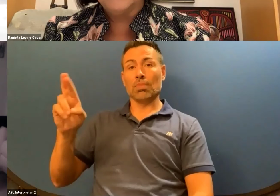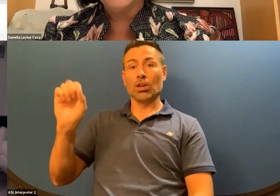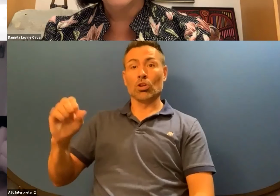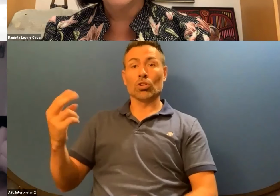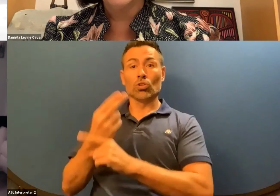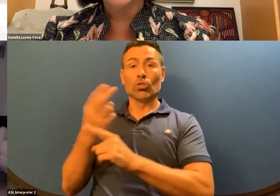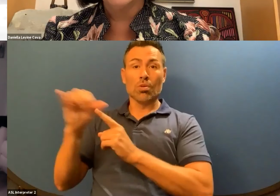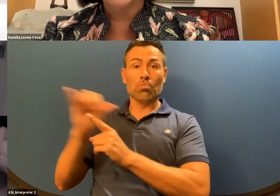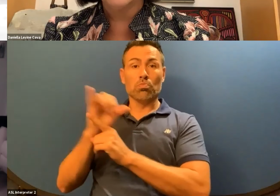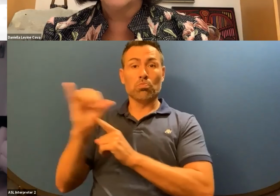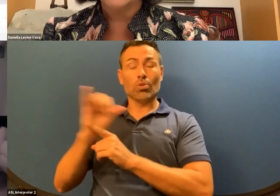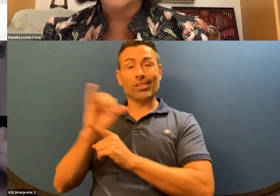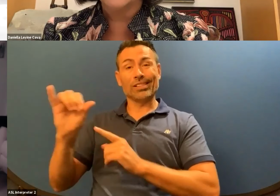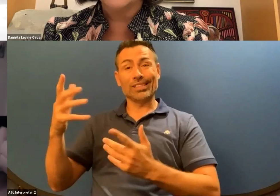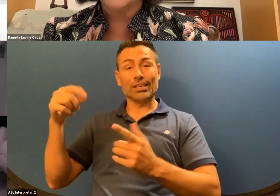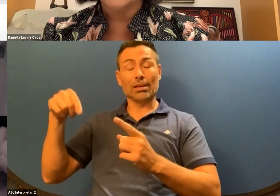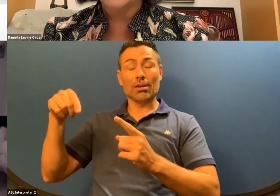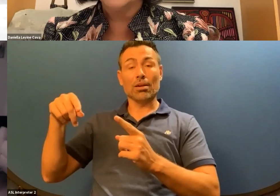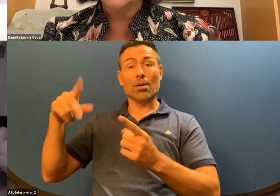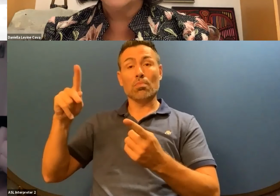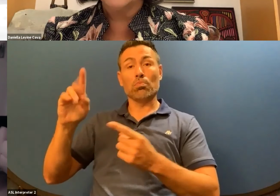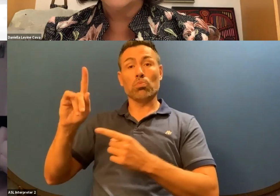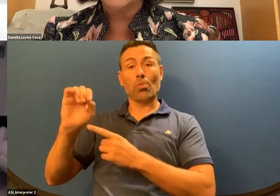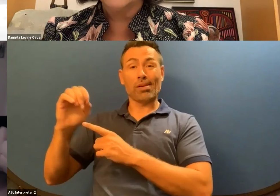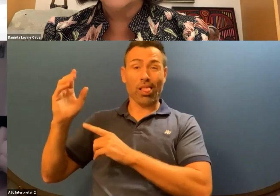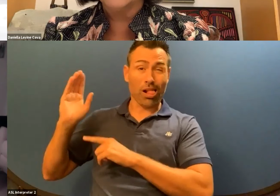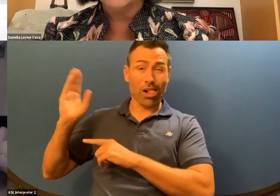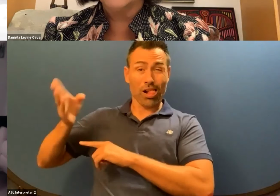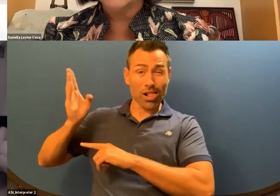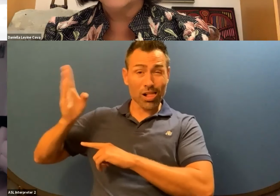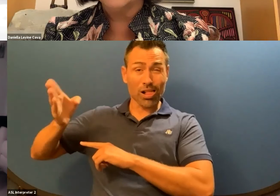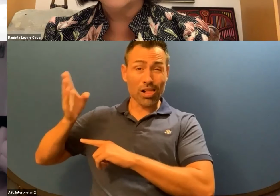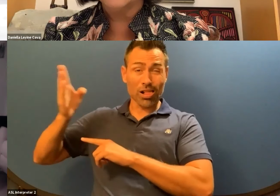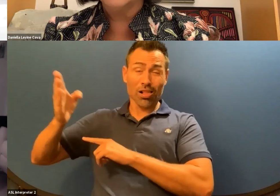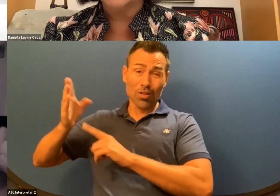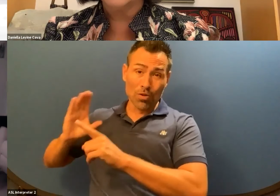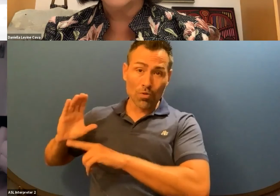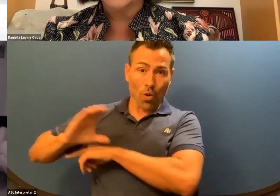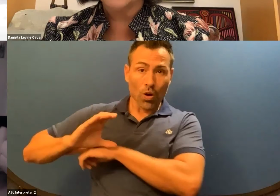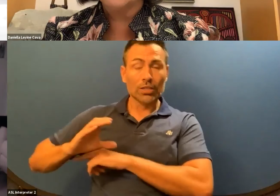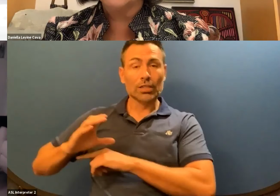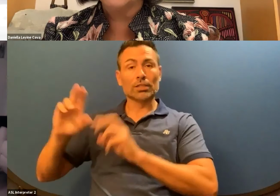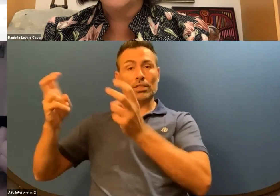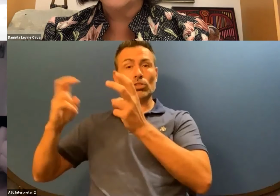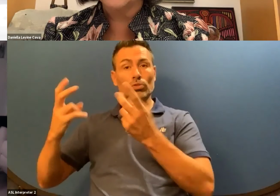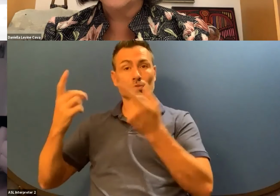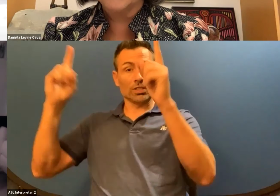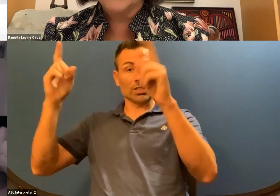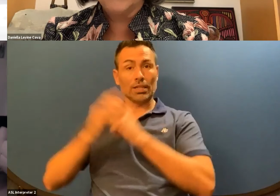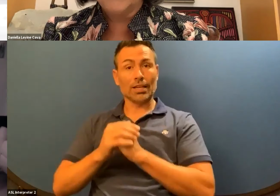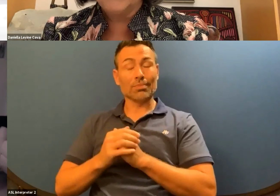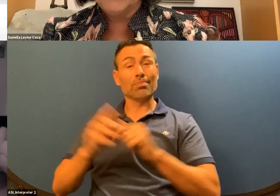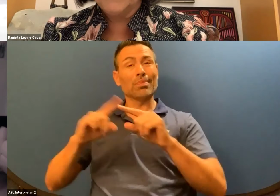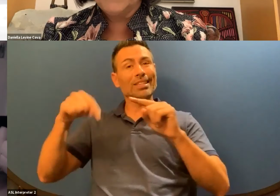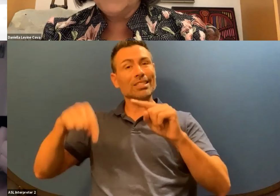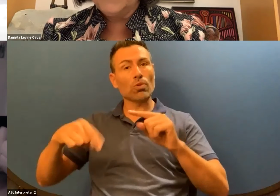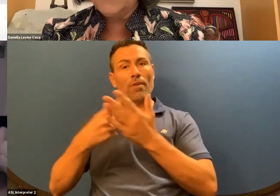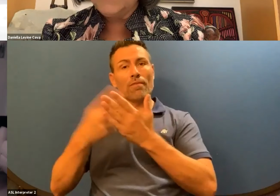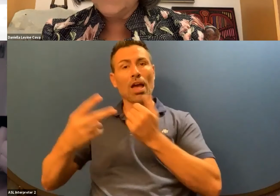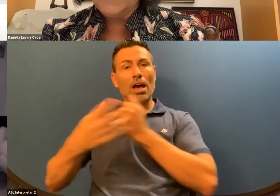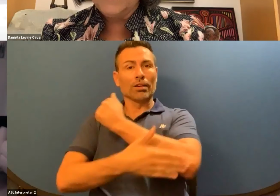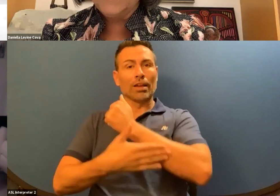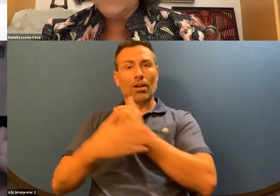addressed. But as far as the county government is concerned, you know, this is where we fail. This is, again, I said the example, 4 areas, Miami